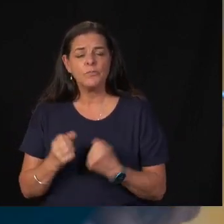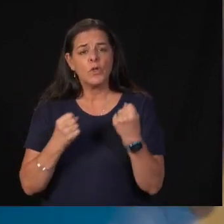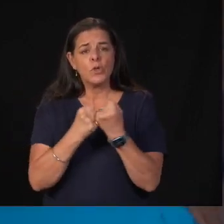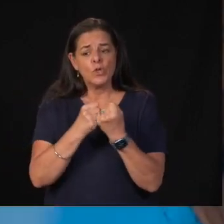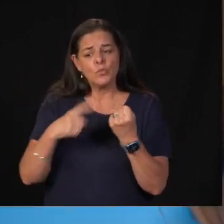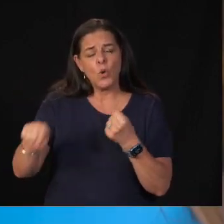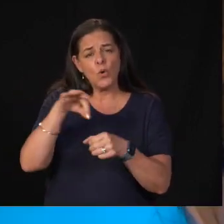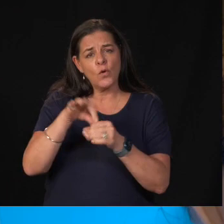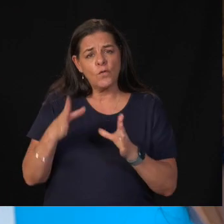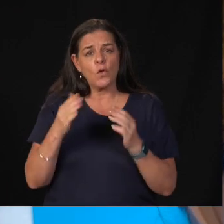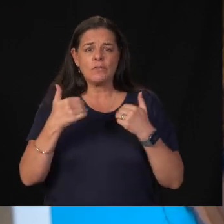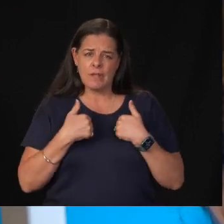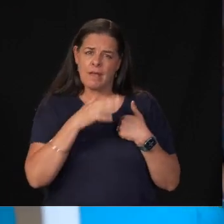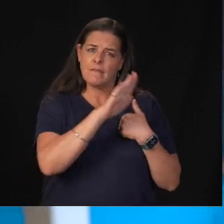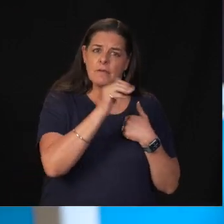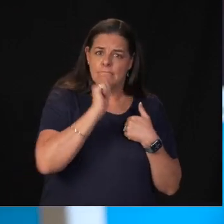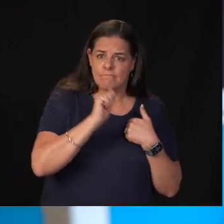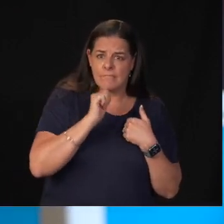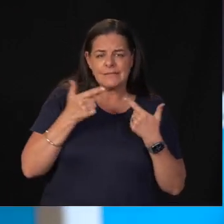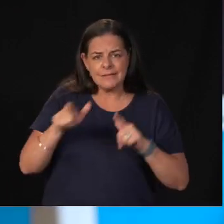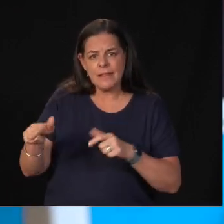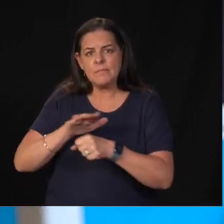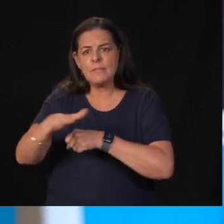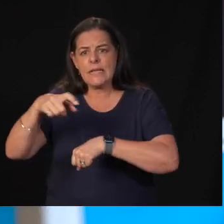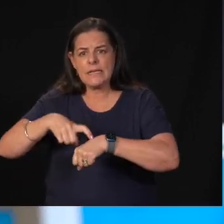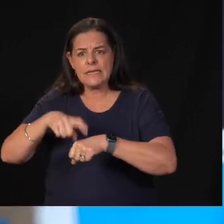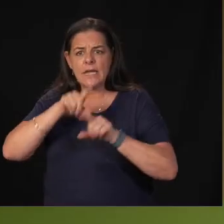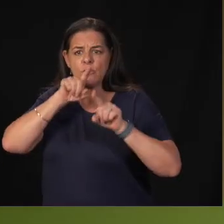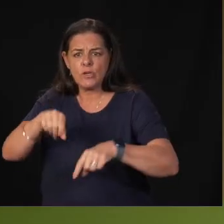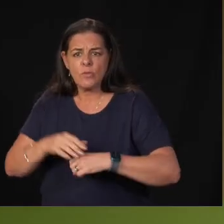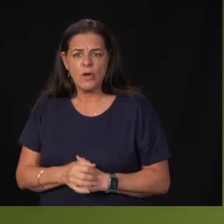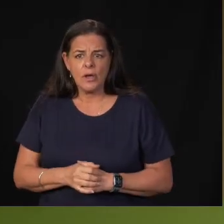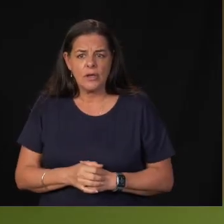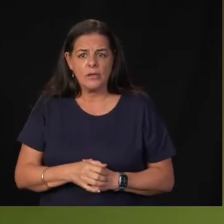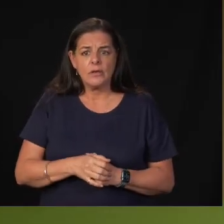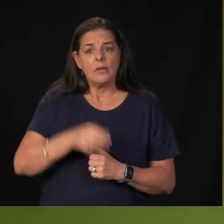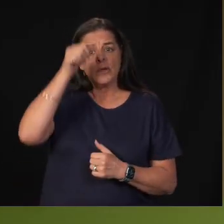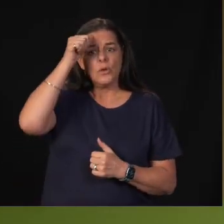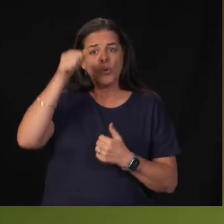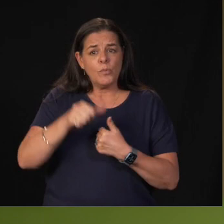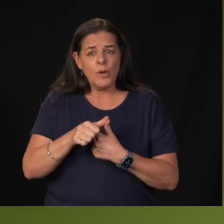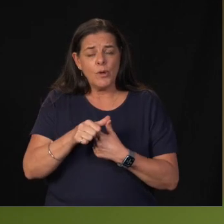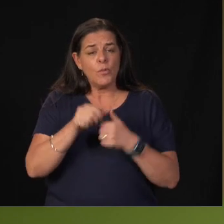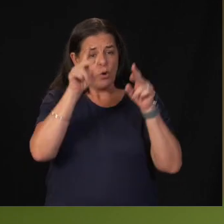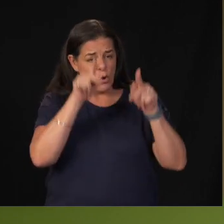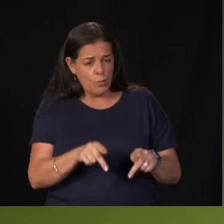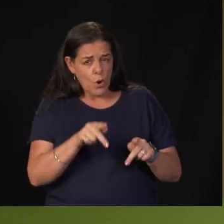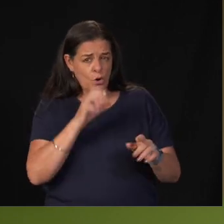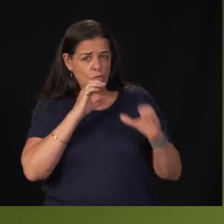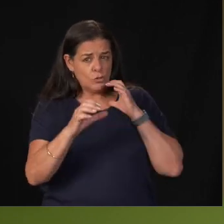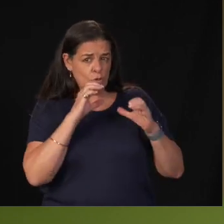these voters with patience and allow the voter plenty of time to respond. Remember, a person's